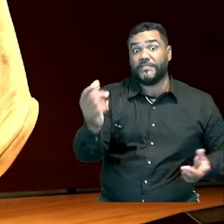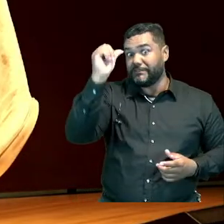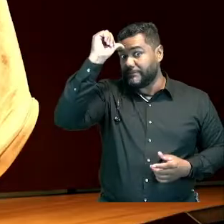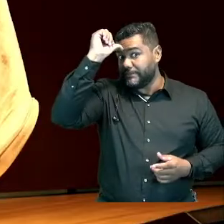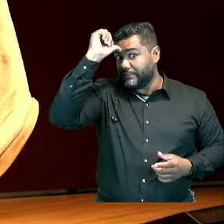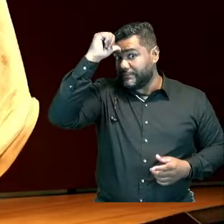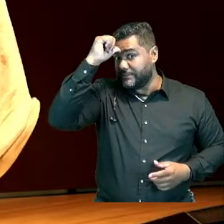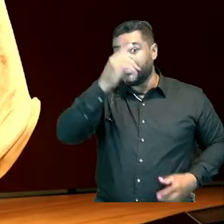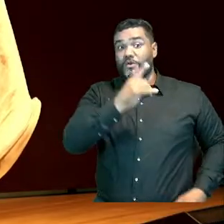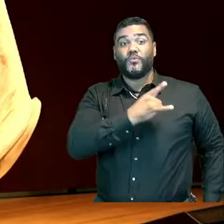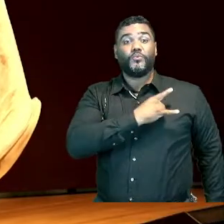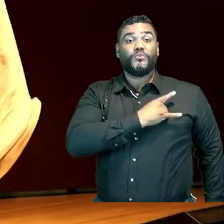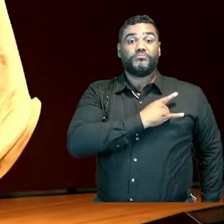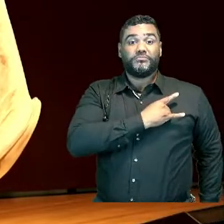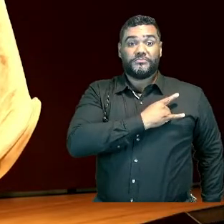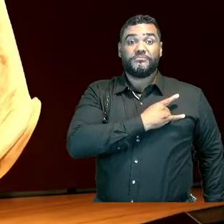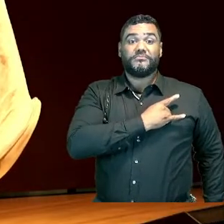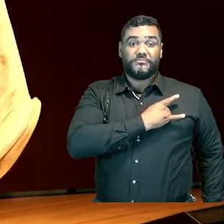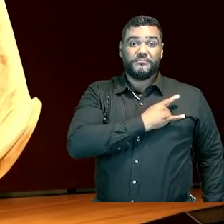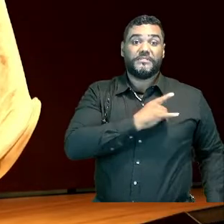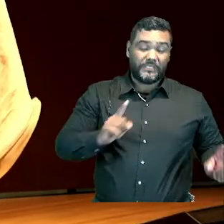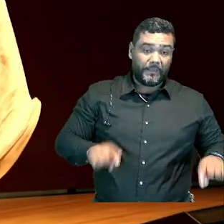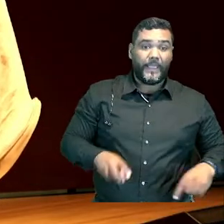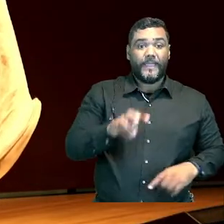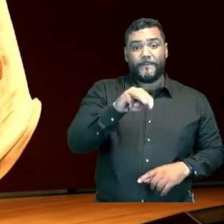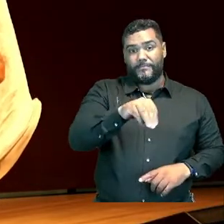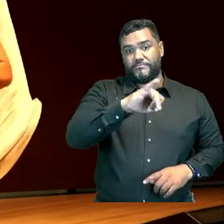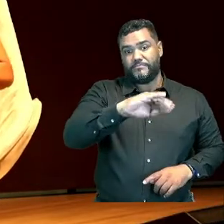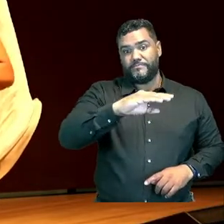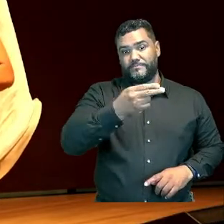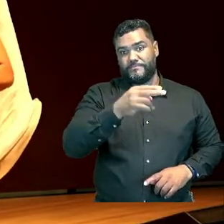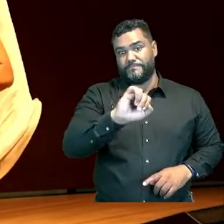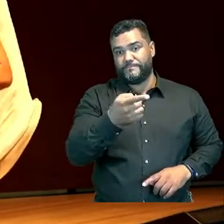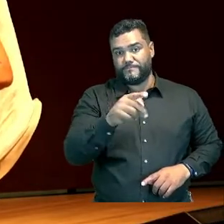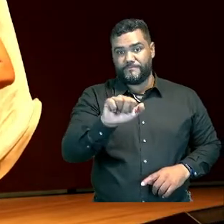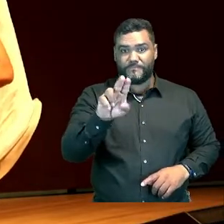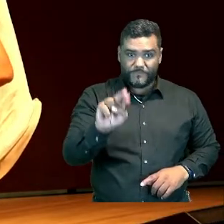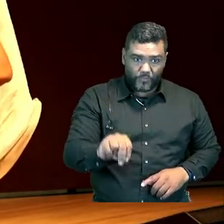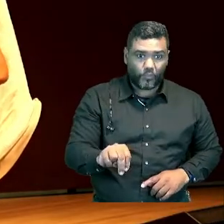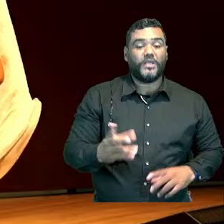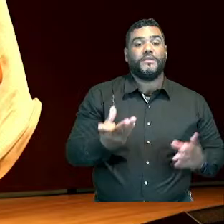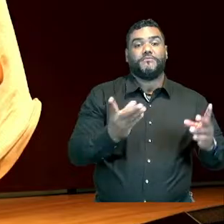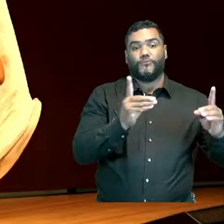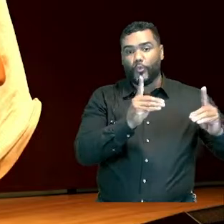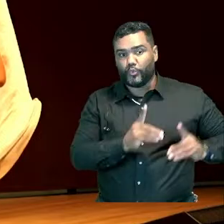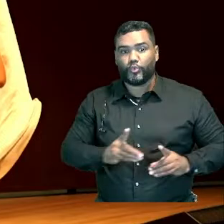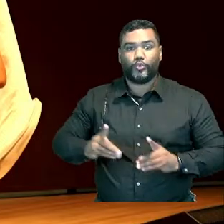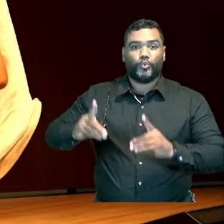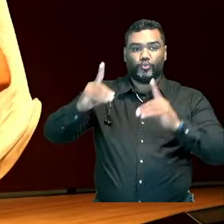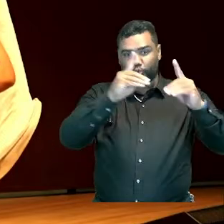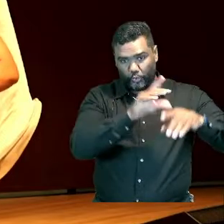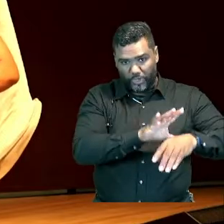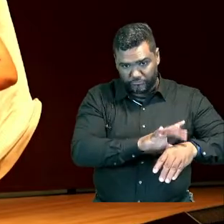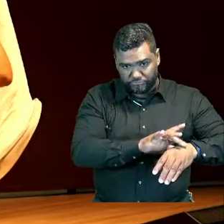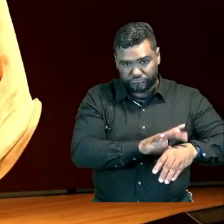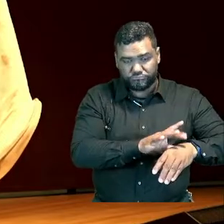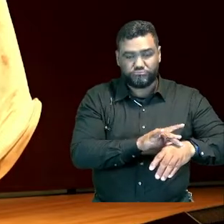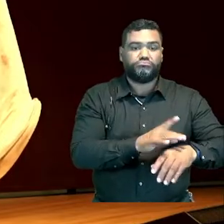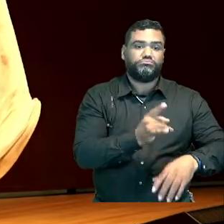She studied at the Universidad de las Indias de Occidente and Michigan University and has a PhD in international